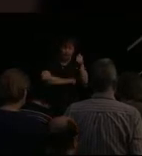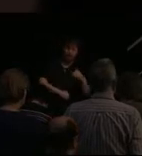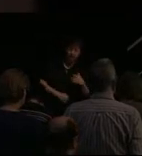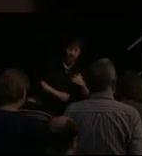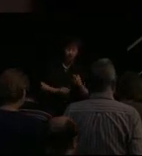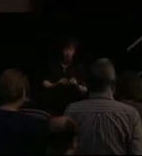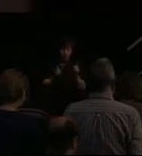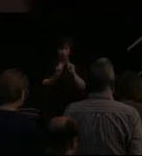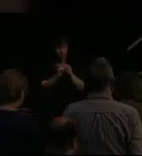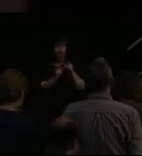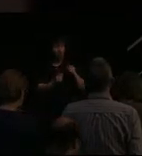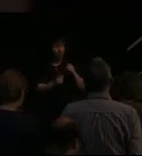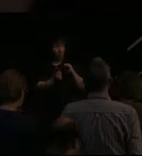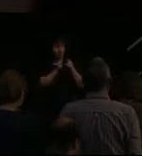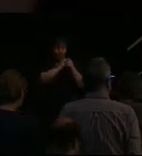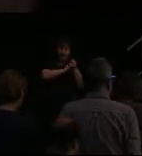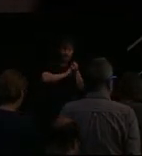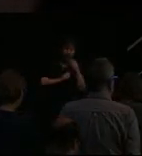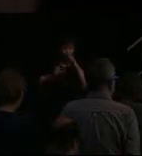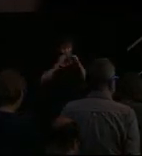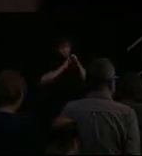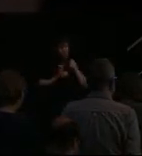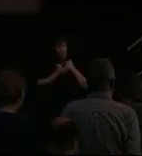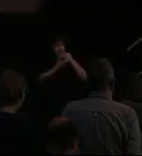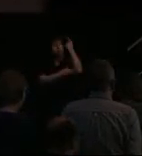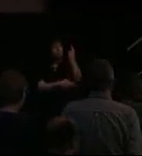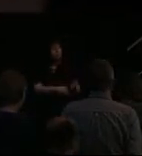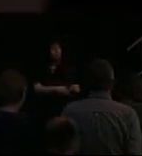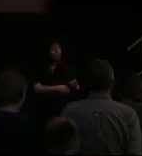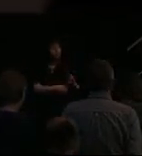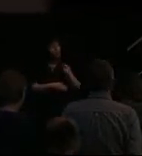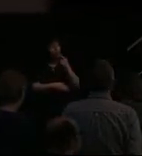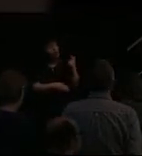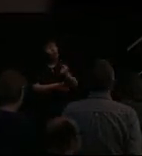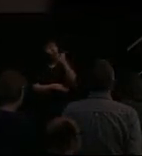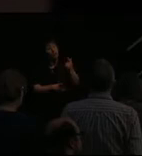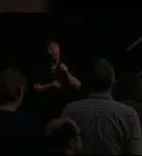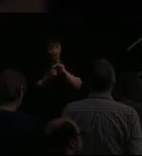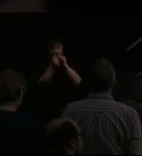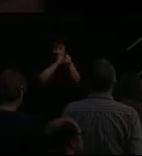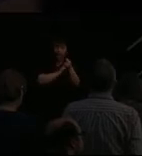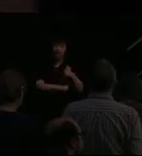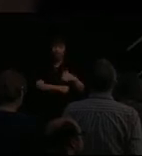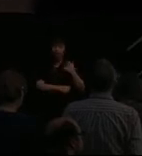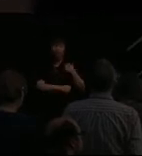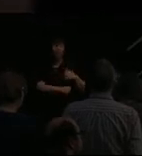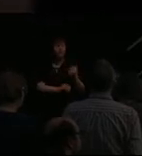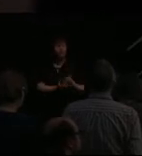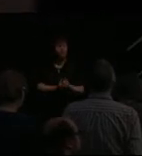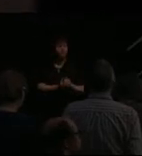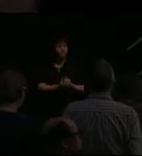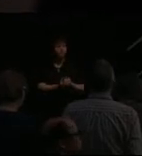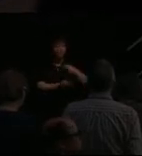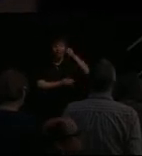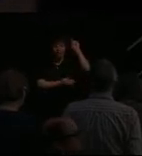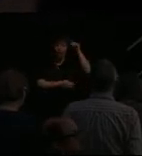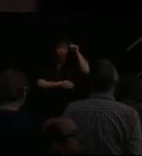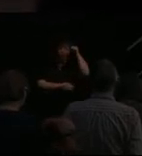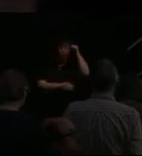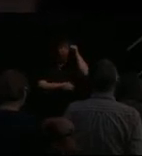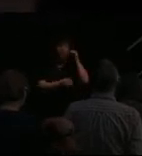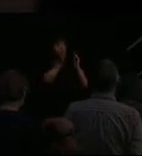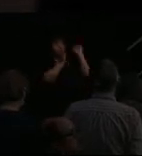people's lives. A conversation can help somebody on the journey to change in their life. But God, we know that